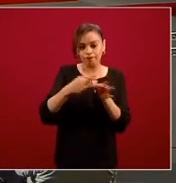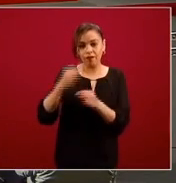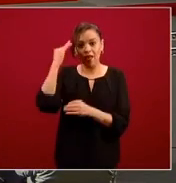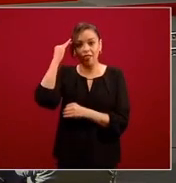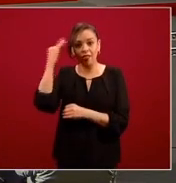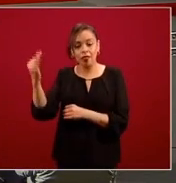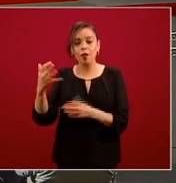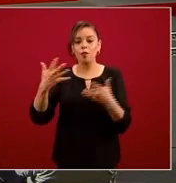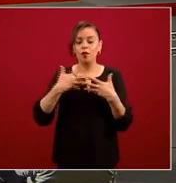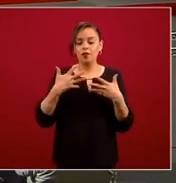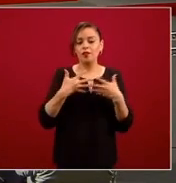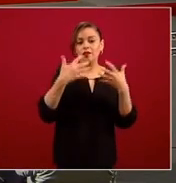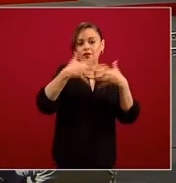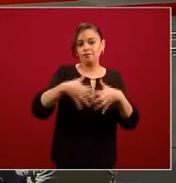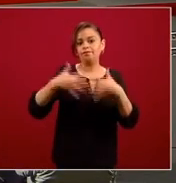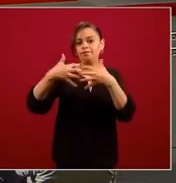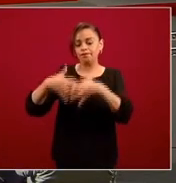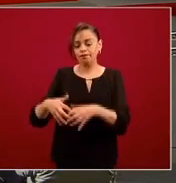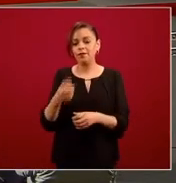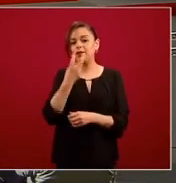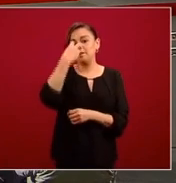is going to be created.